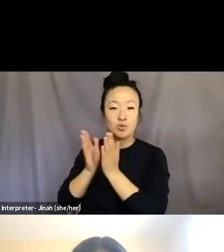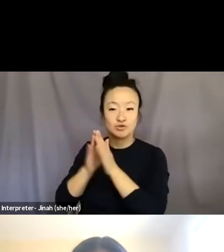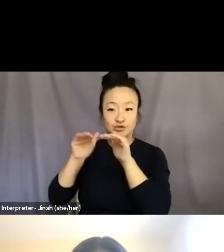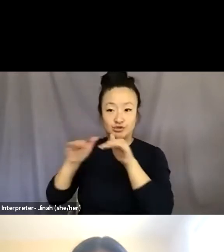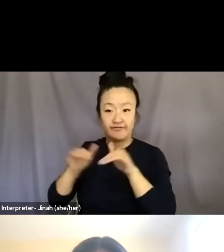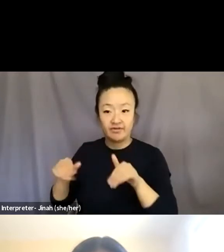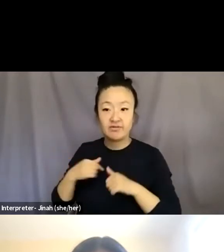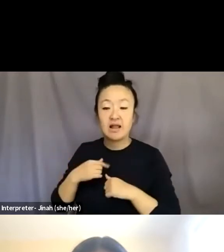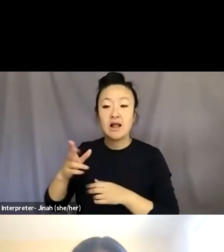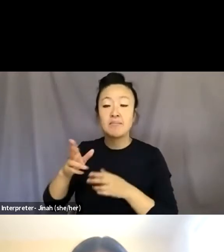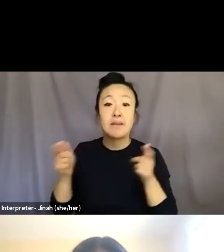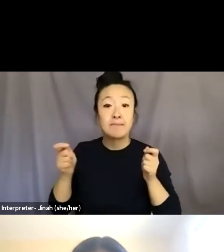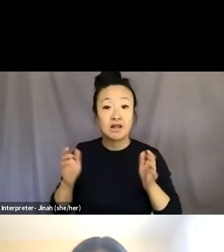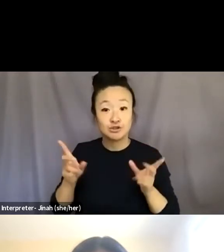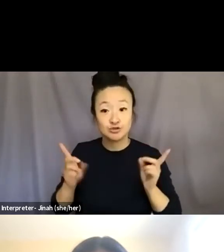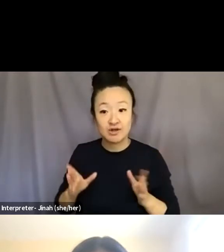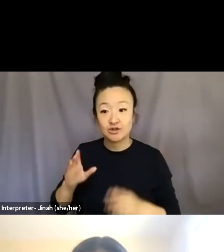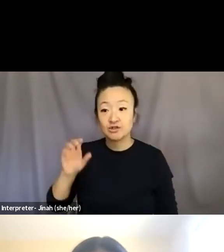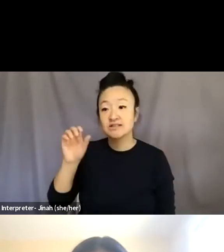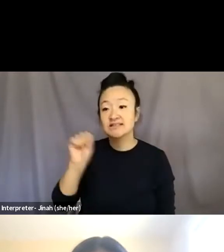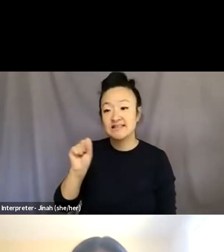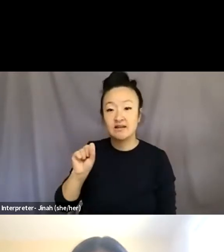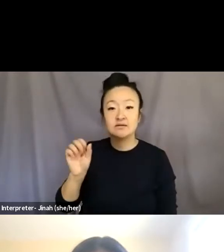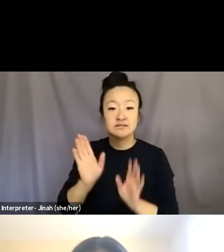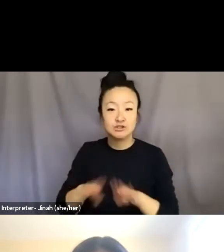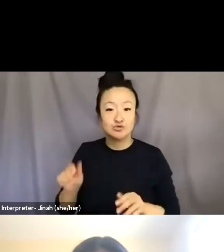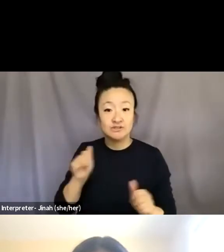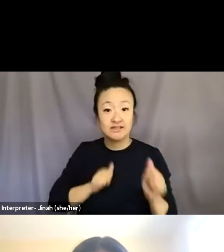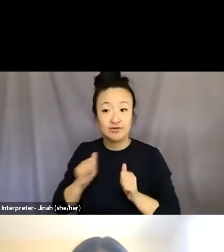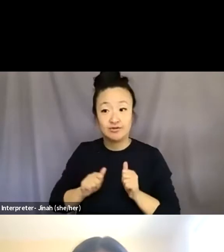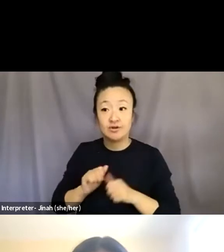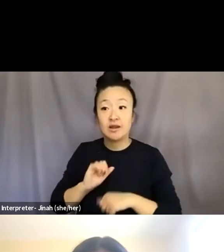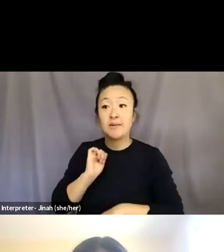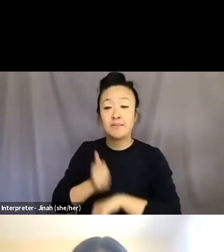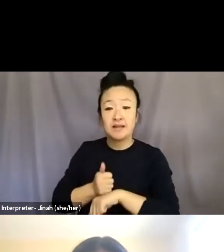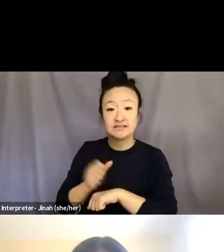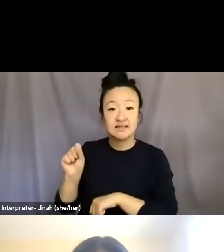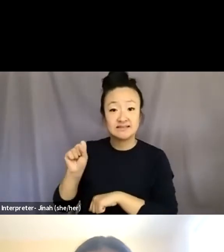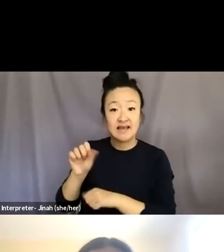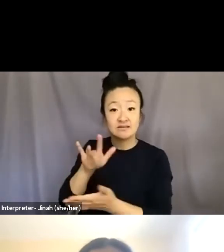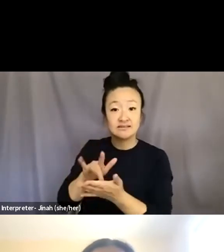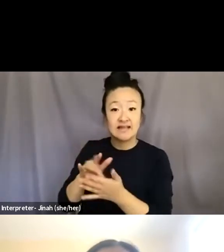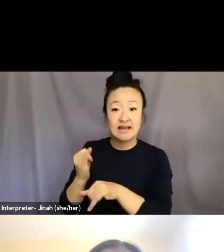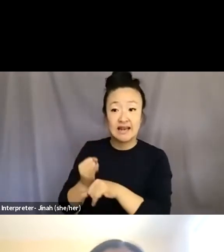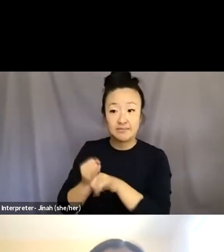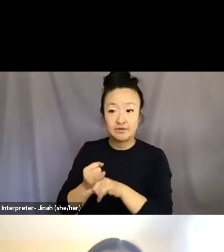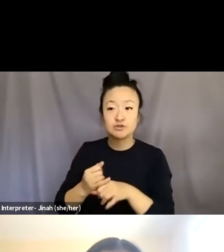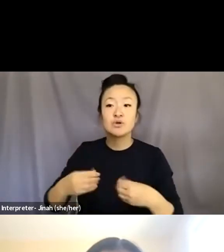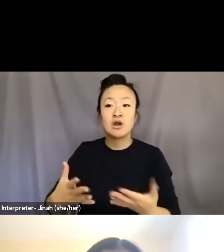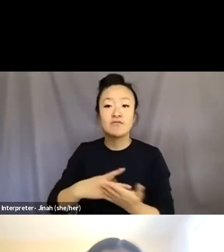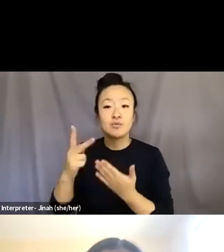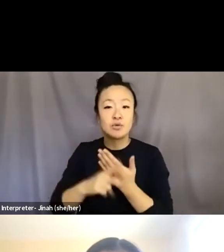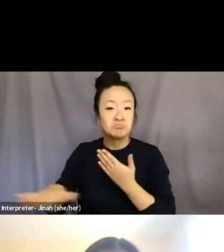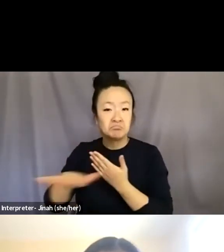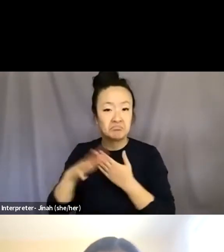managing director at Seattle Children's Theater. Based on Seattle Center campus, but offering programming throughout Washington State, SCT